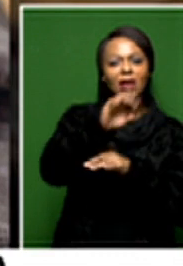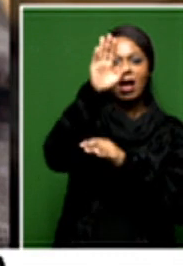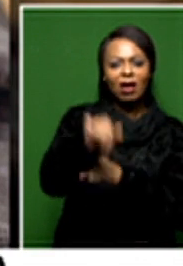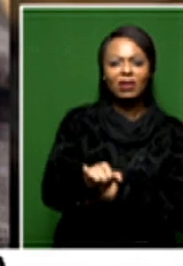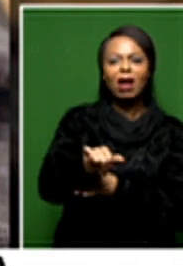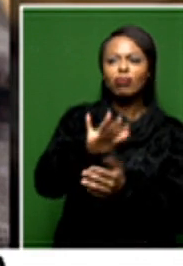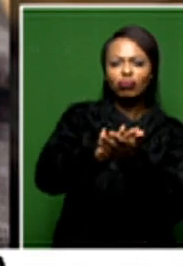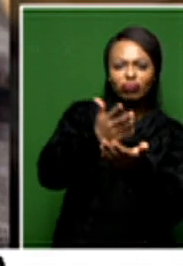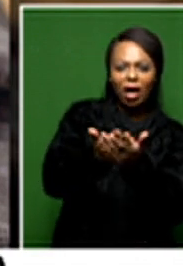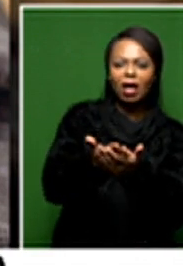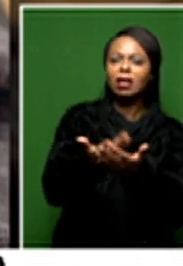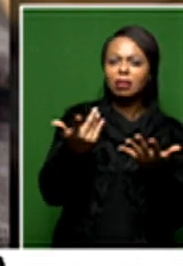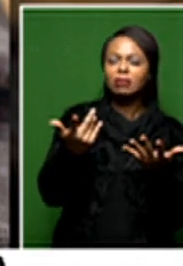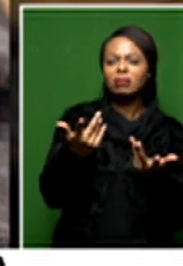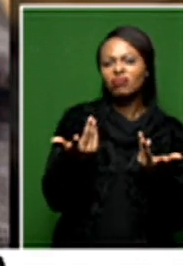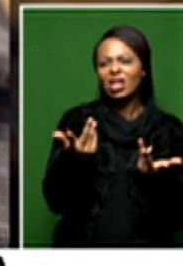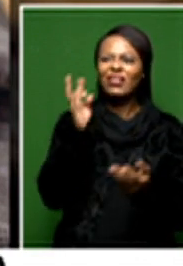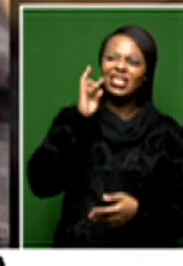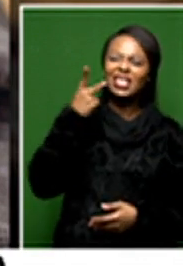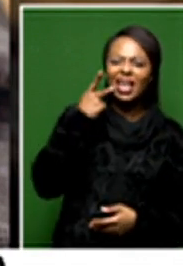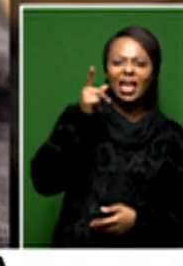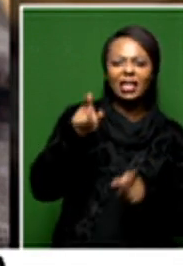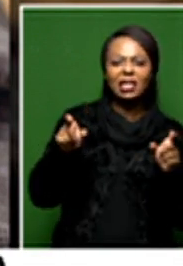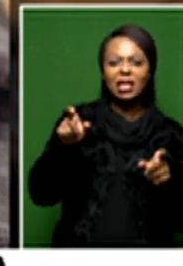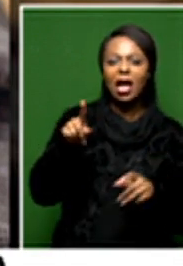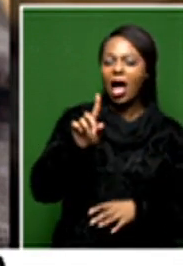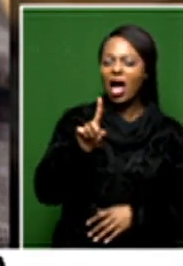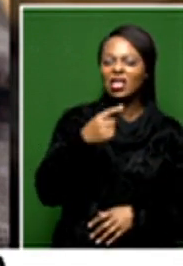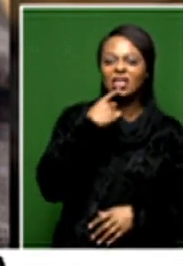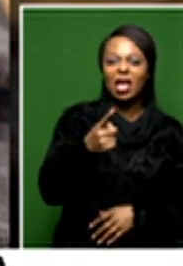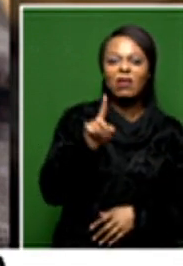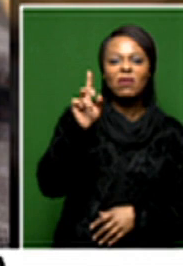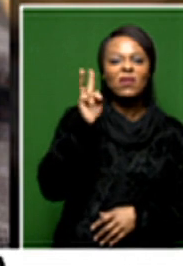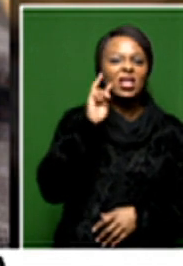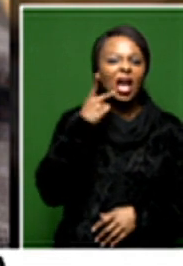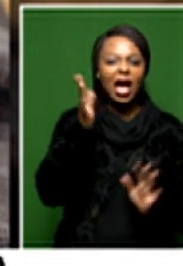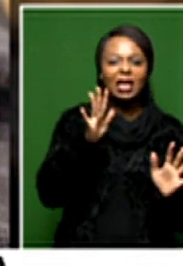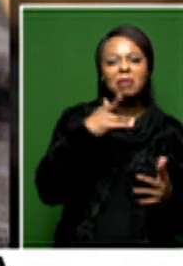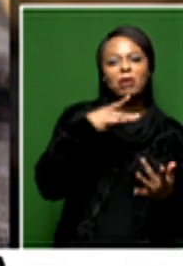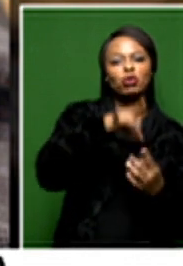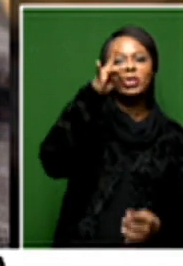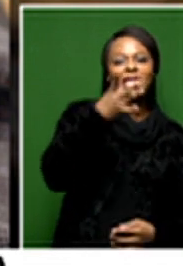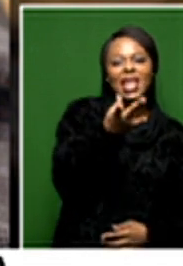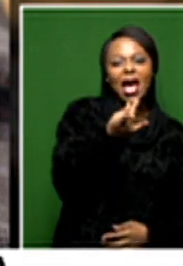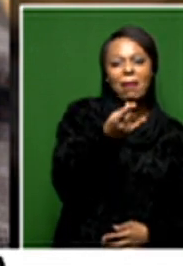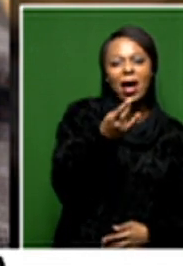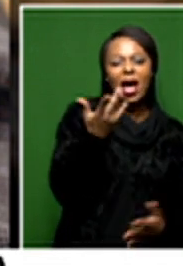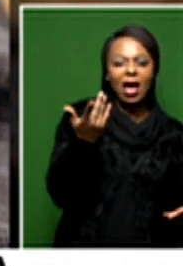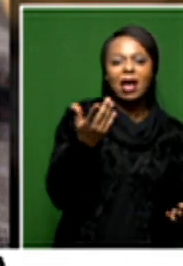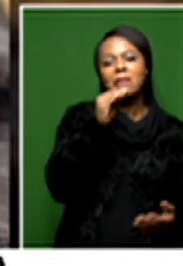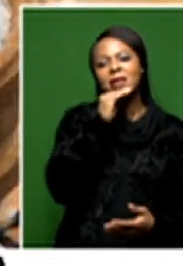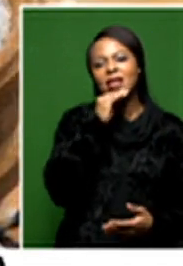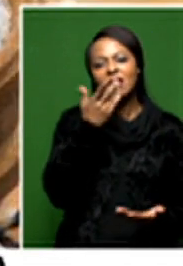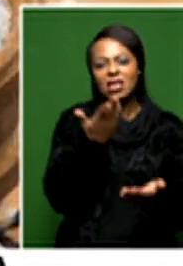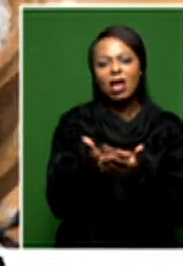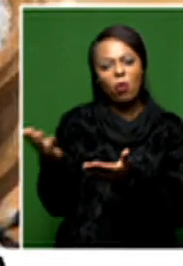be, or let's not even call it vegetarians, people who choose not to eat meat for whatever reason need to be